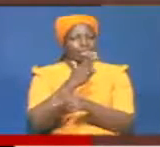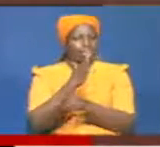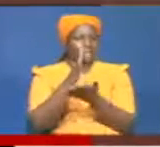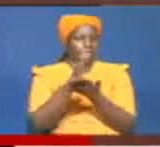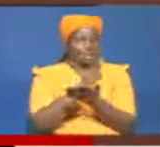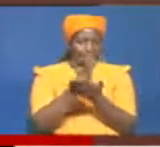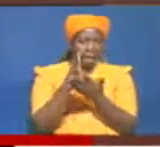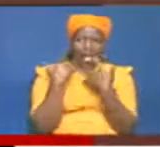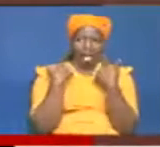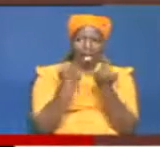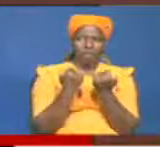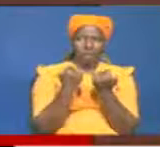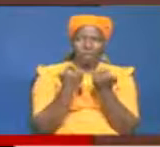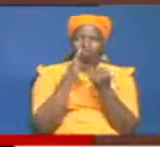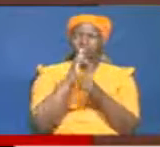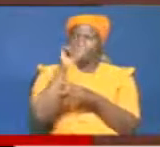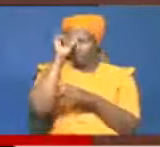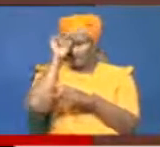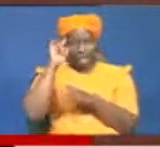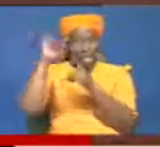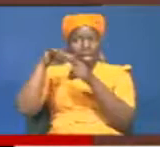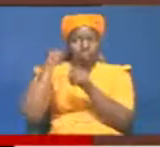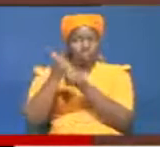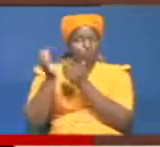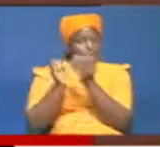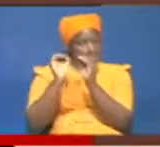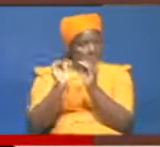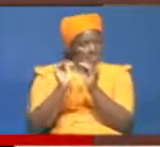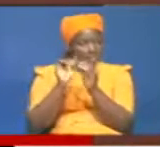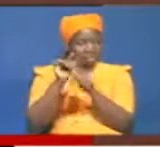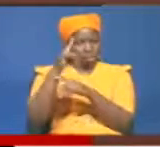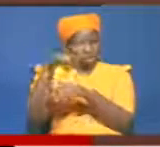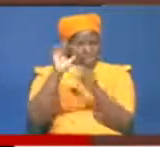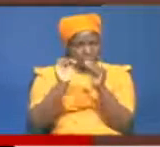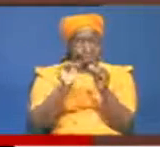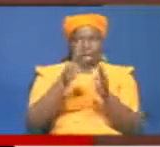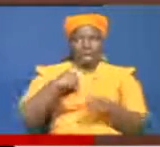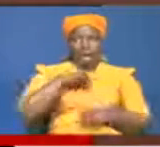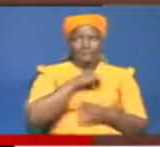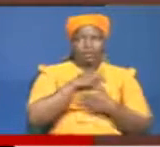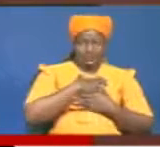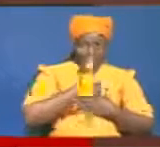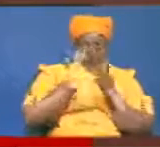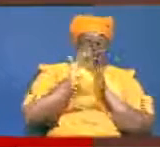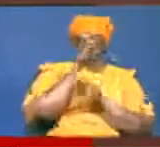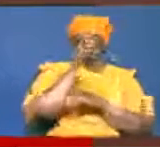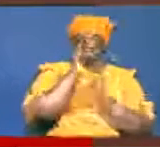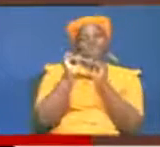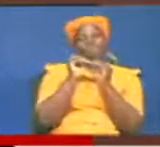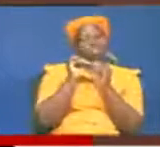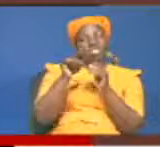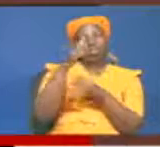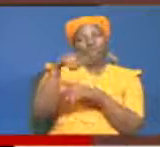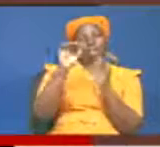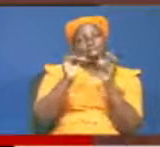a business in undertaking a business, which is actually not correct. We all appreciate the fact that the social services are the only... Most